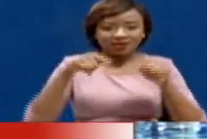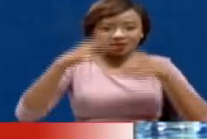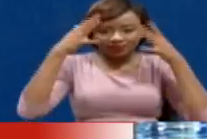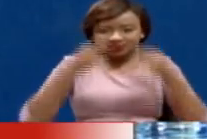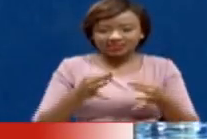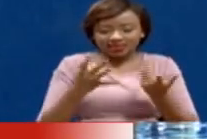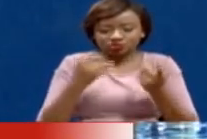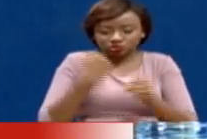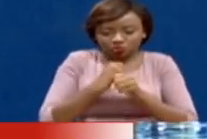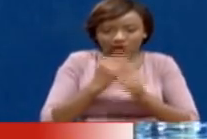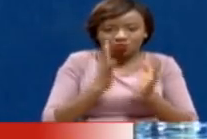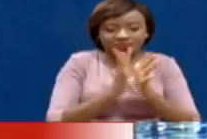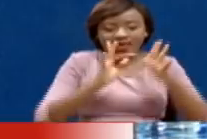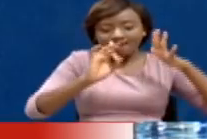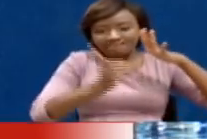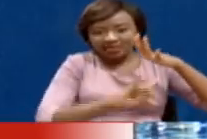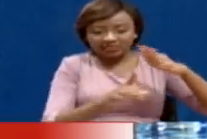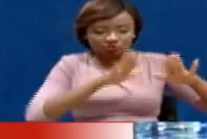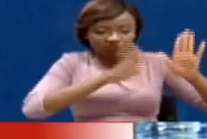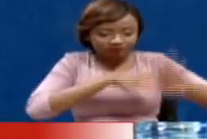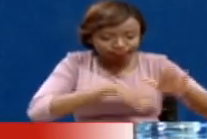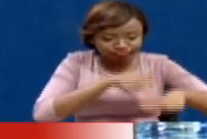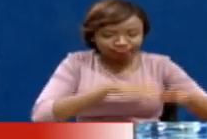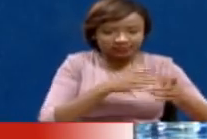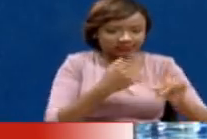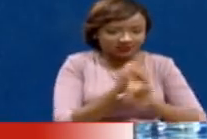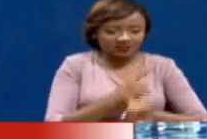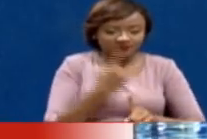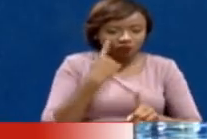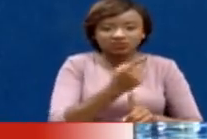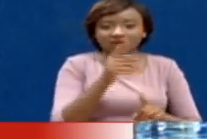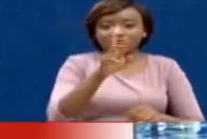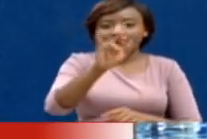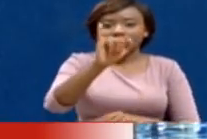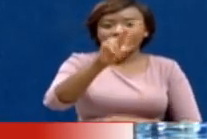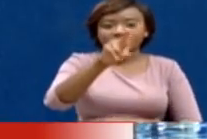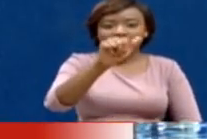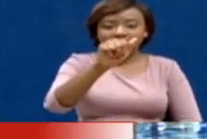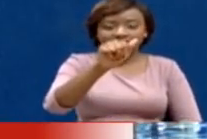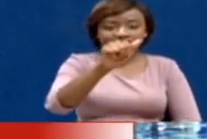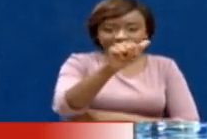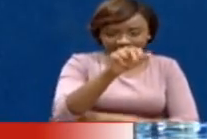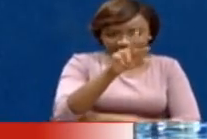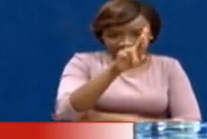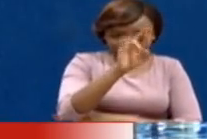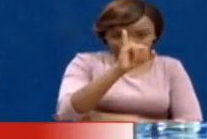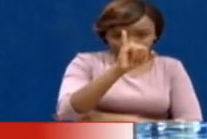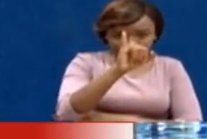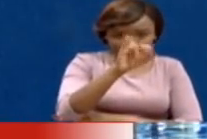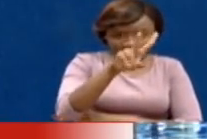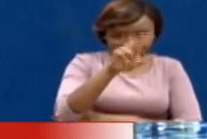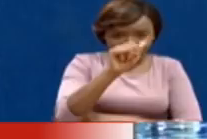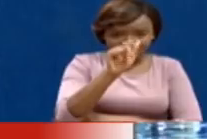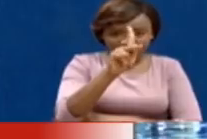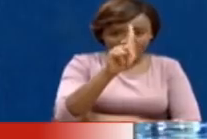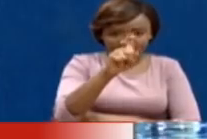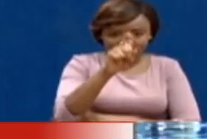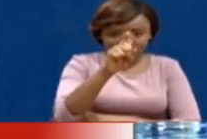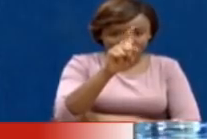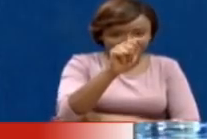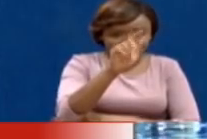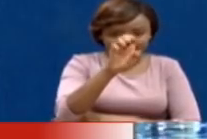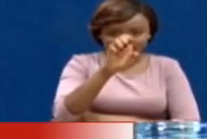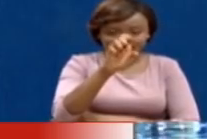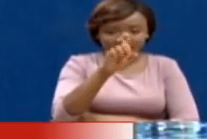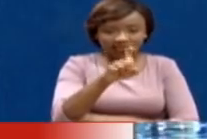have identified local capacity, especially from Rivertex and Kikotex in Kitui, who are trying to